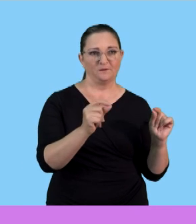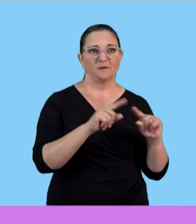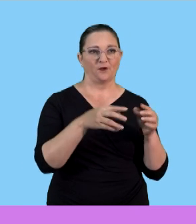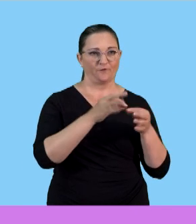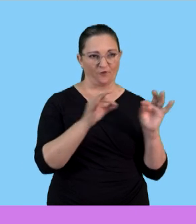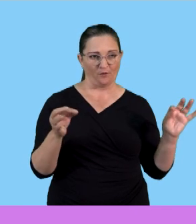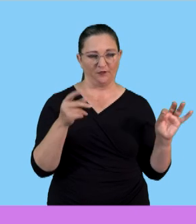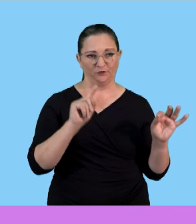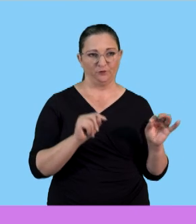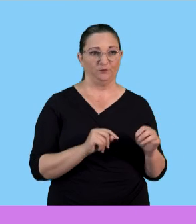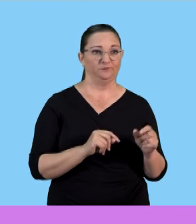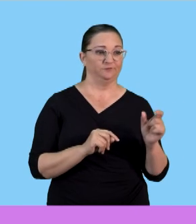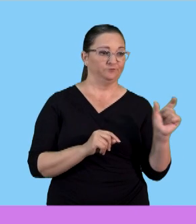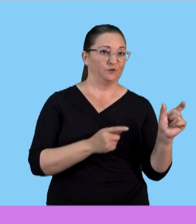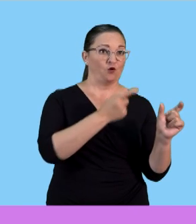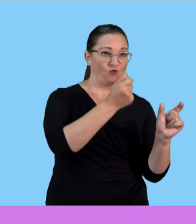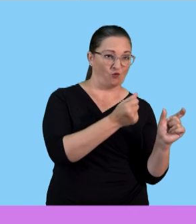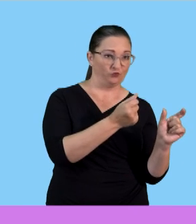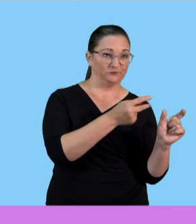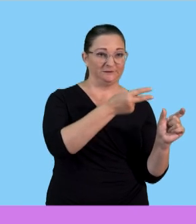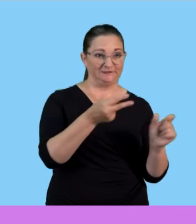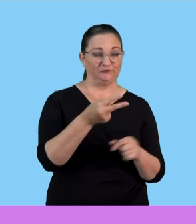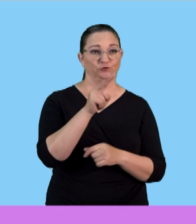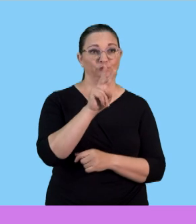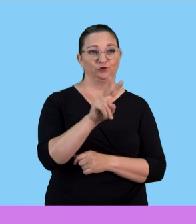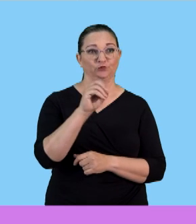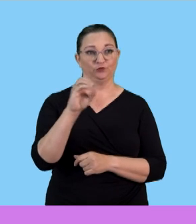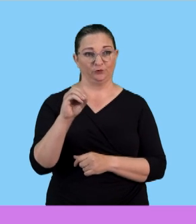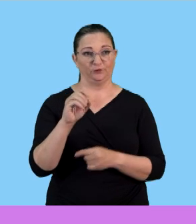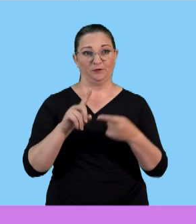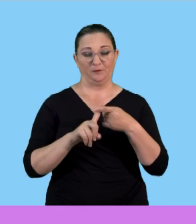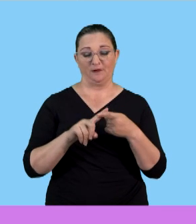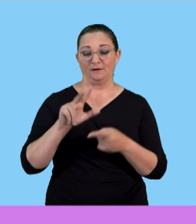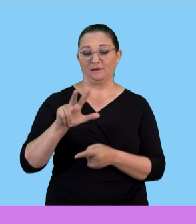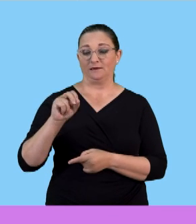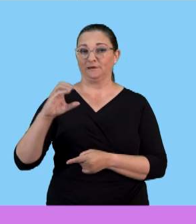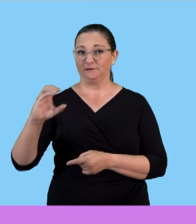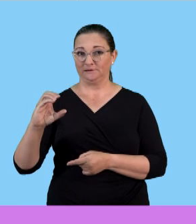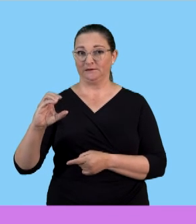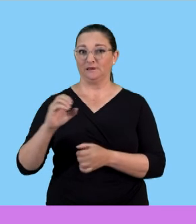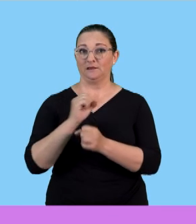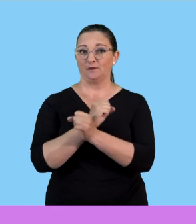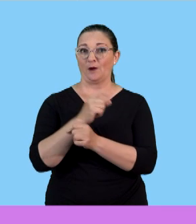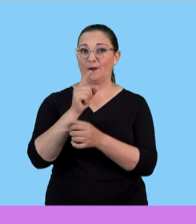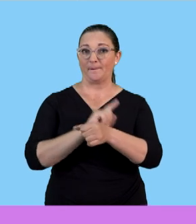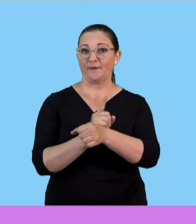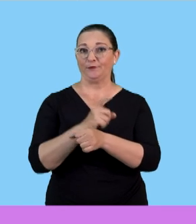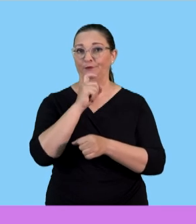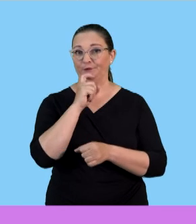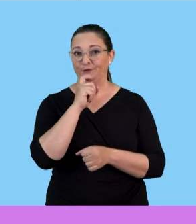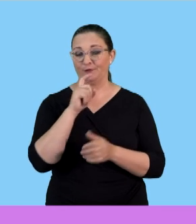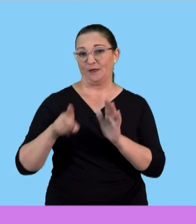below using this formula. It says cost is equals to 200 plus 80 cents multiplied by minute